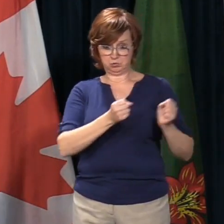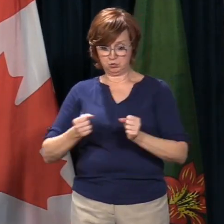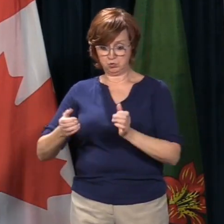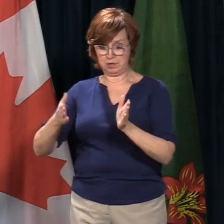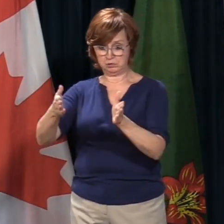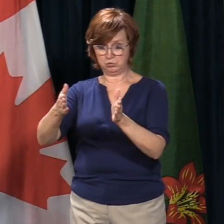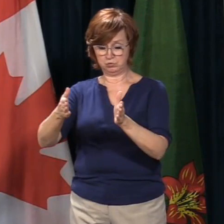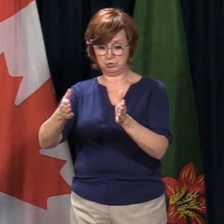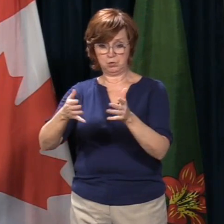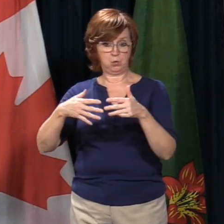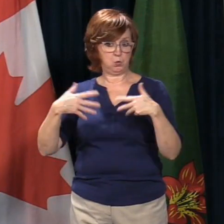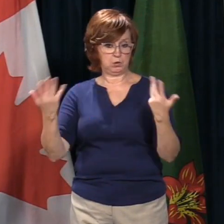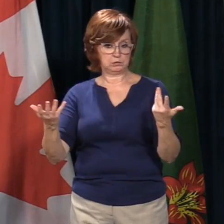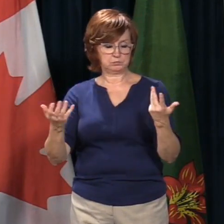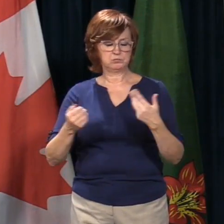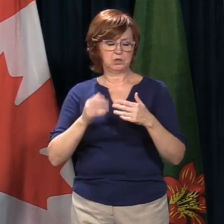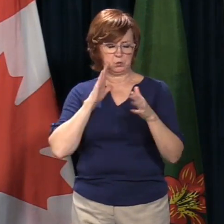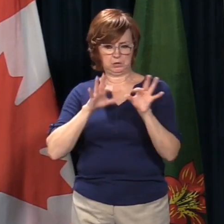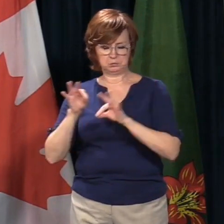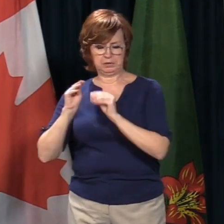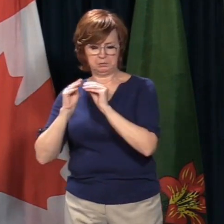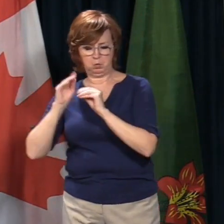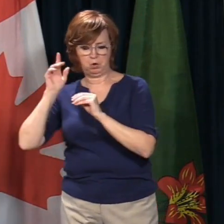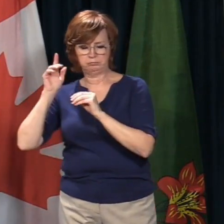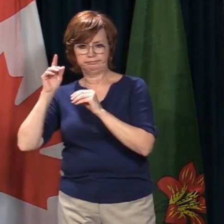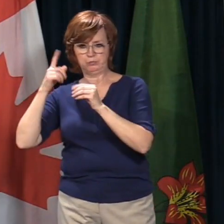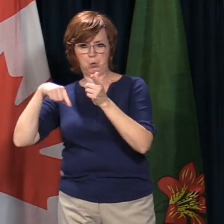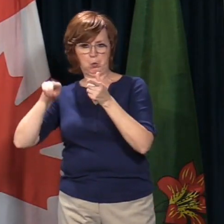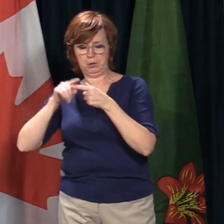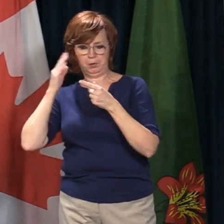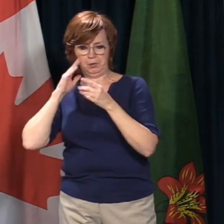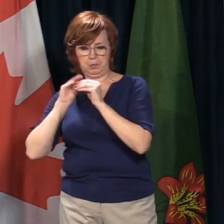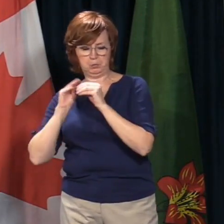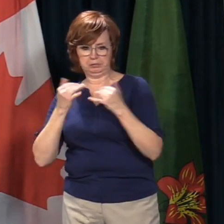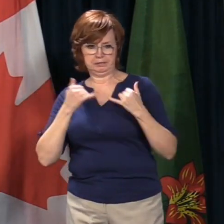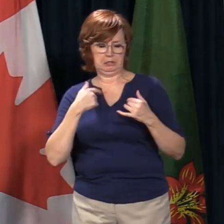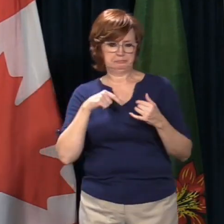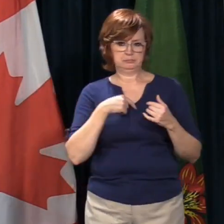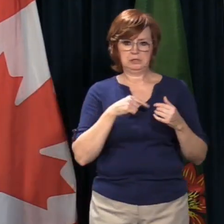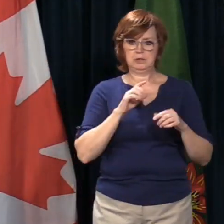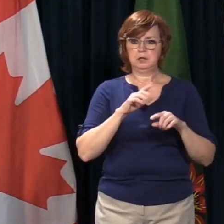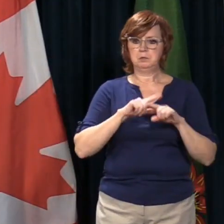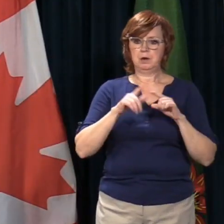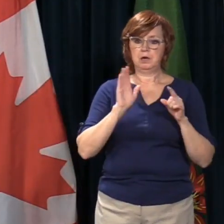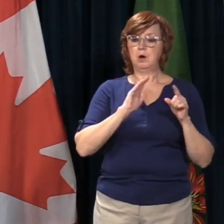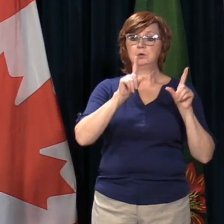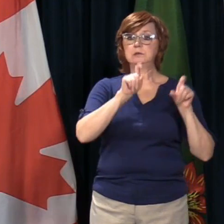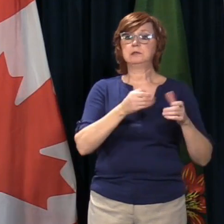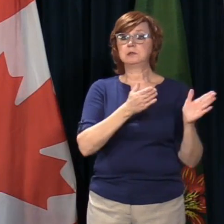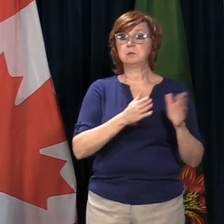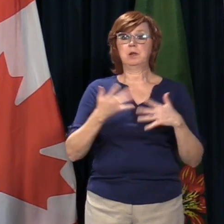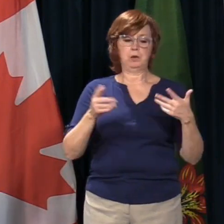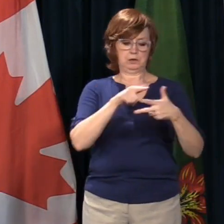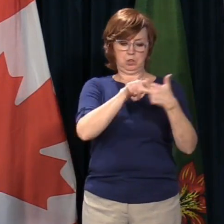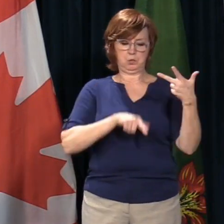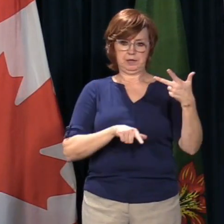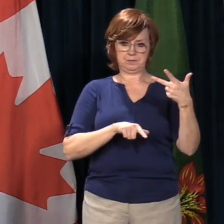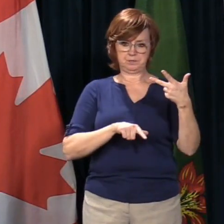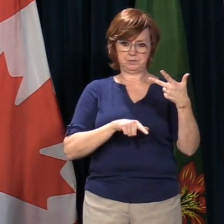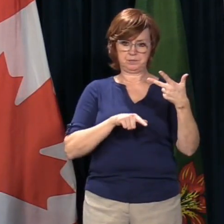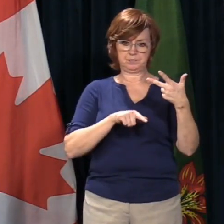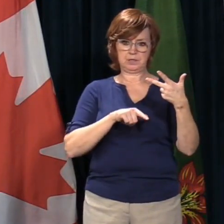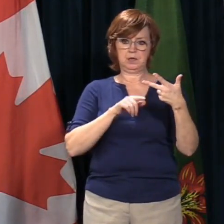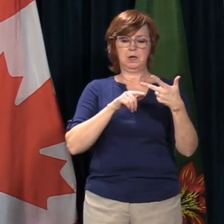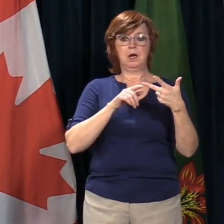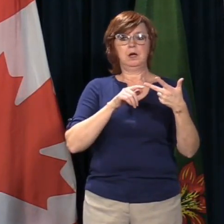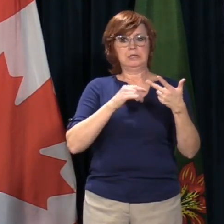but based on the planning to date, has 3 prongs. So one is a retrospective look back